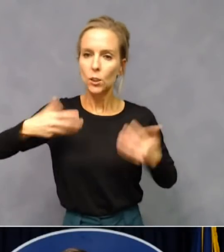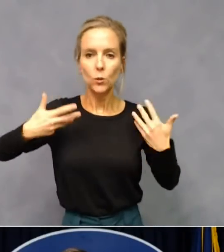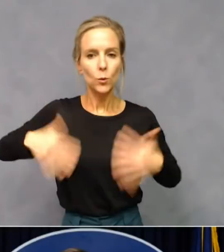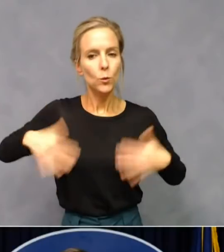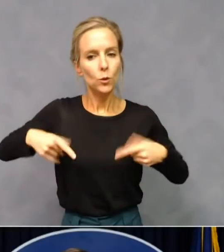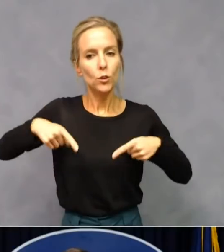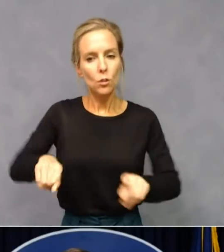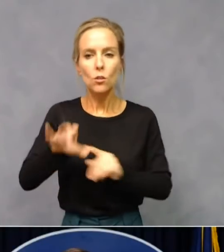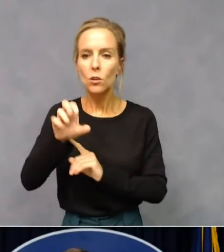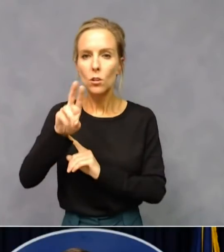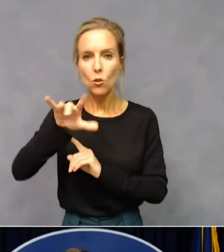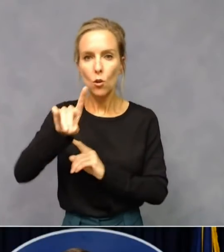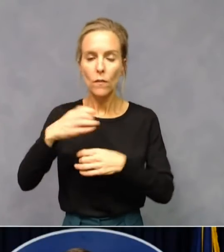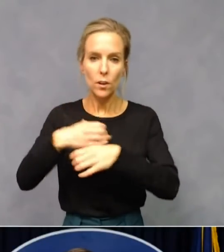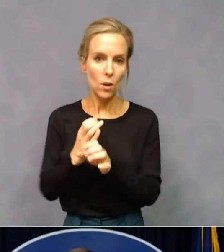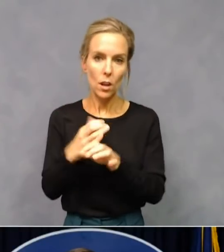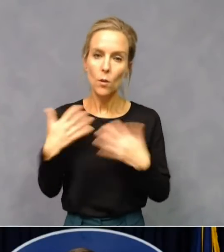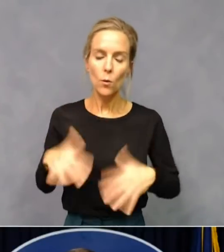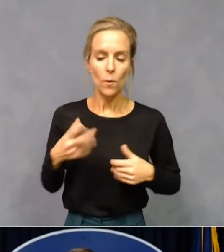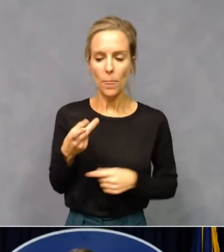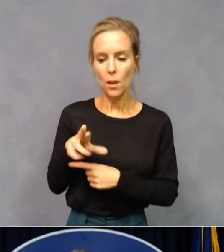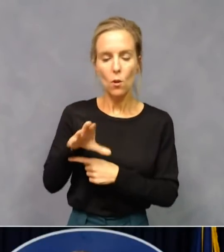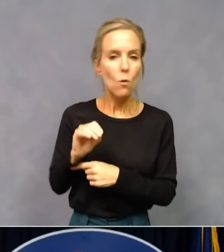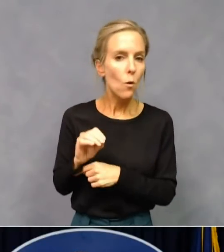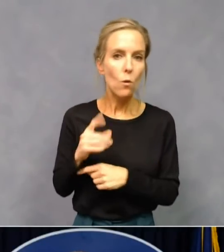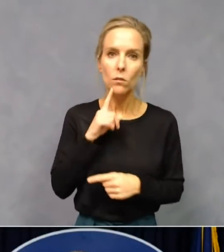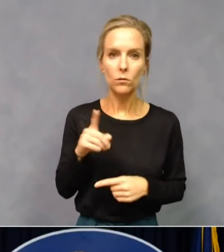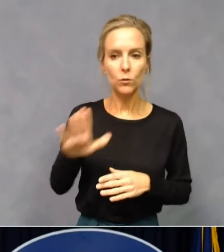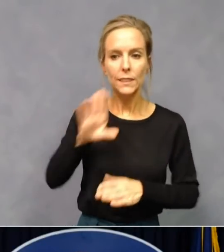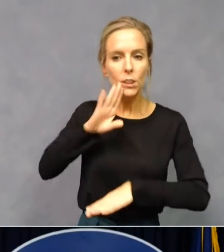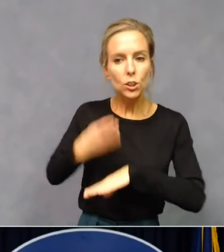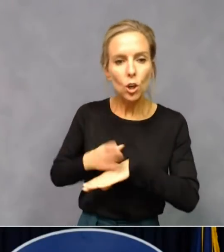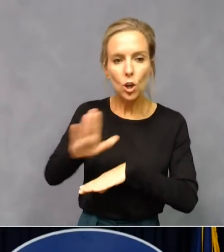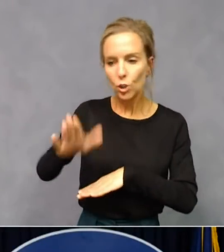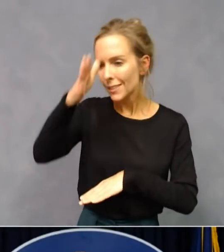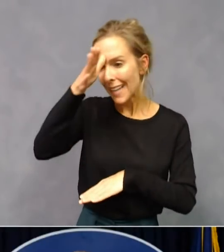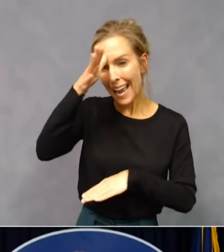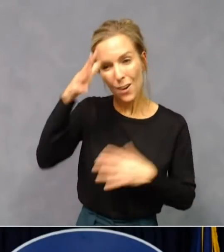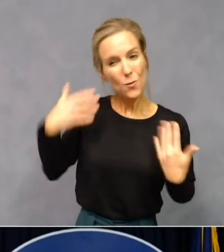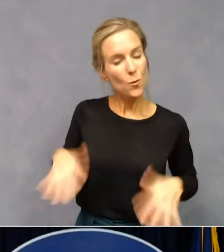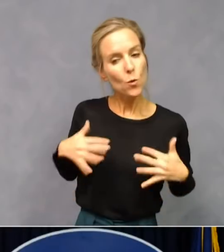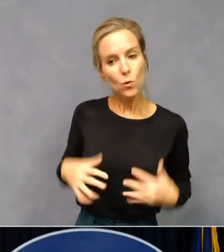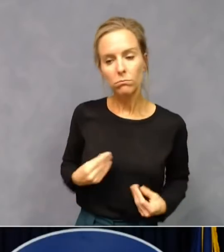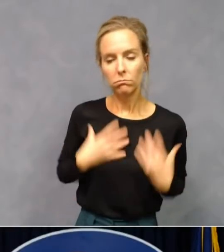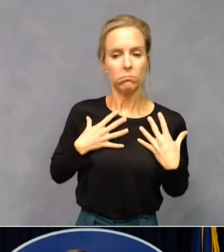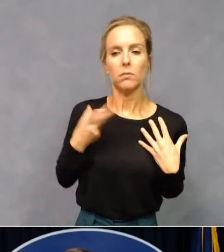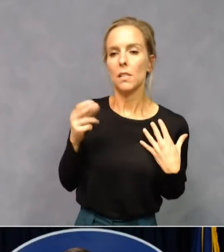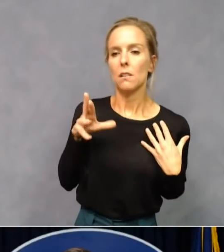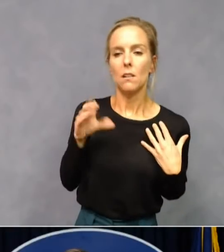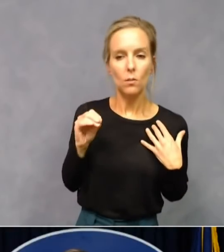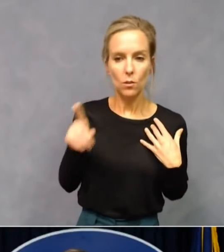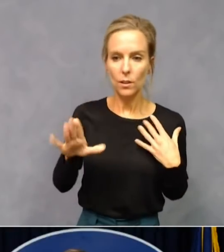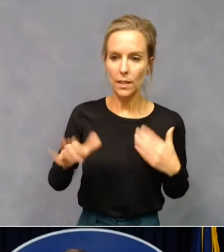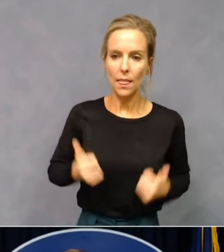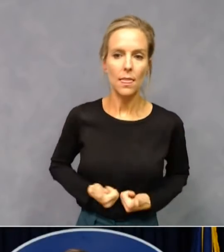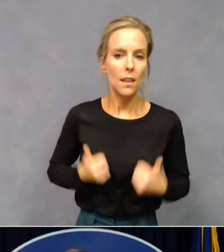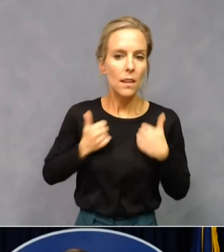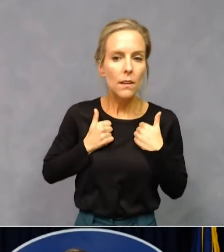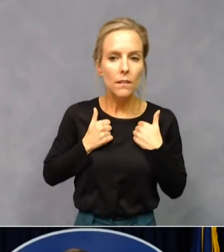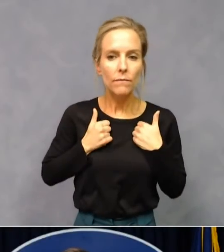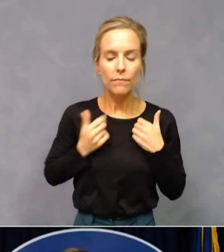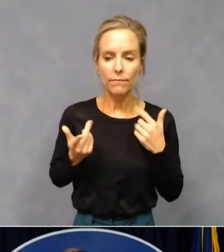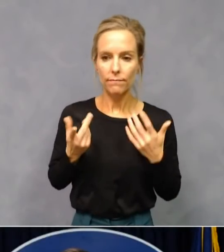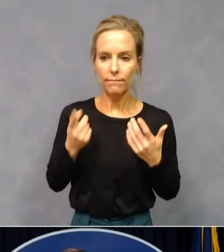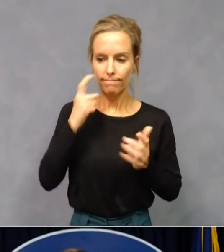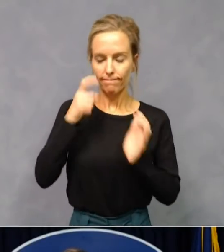of heroic. To his daughters, your dad's a hero, and the way he lived and the way he died. And you